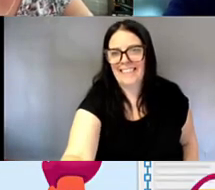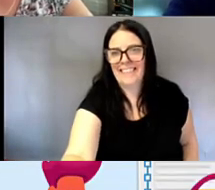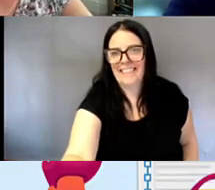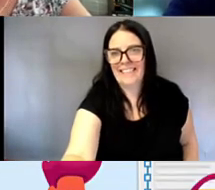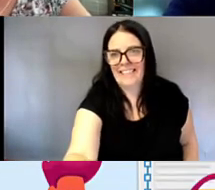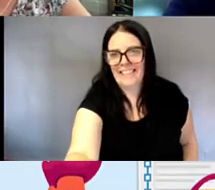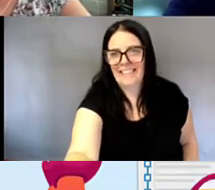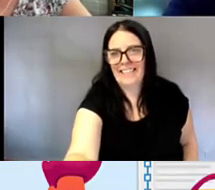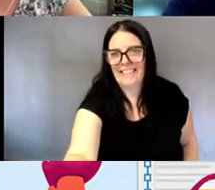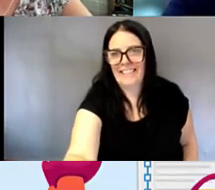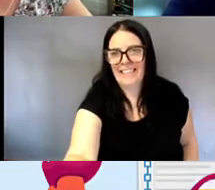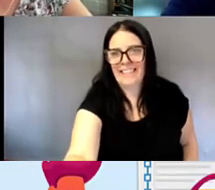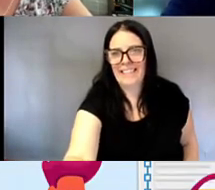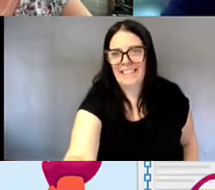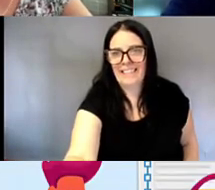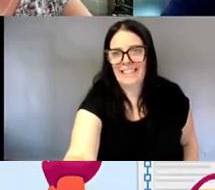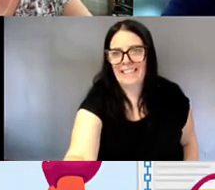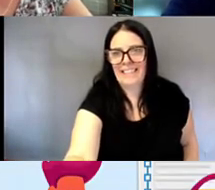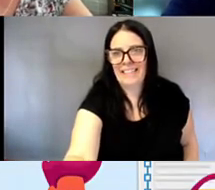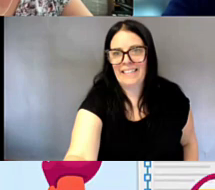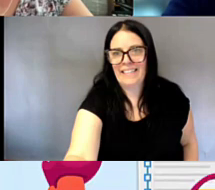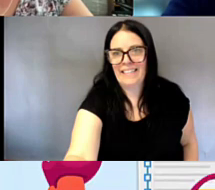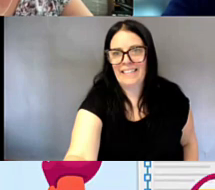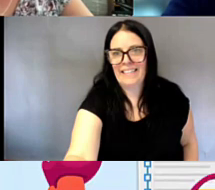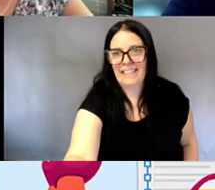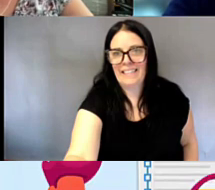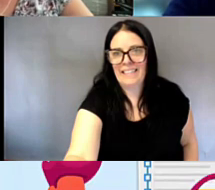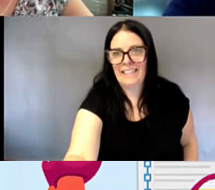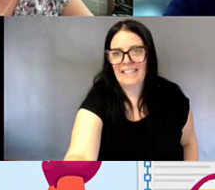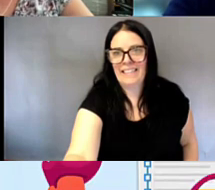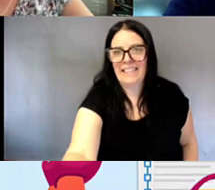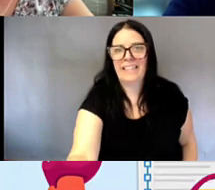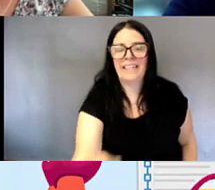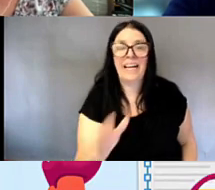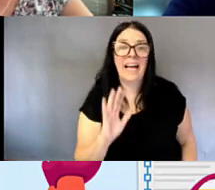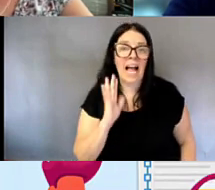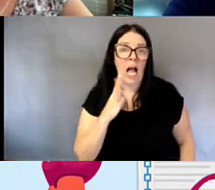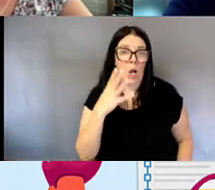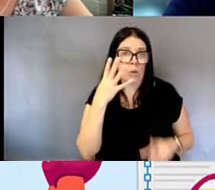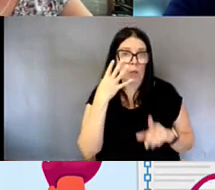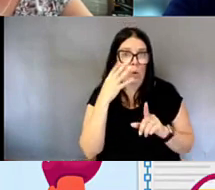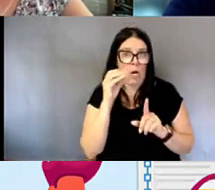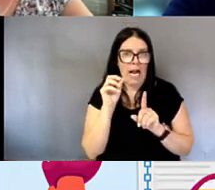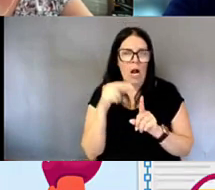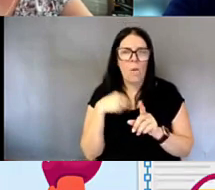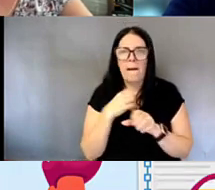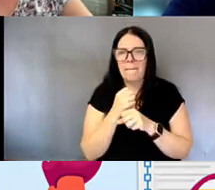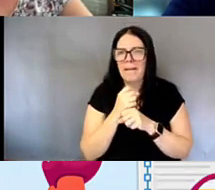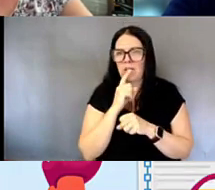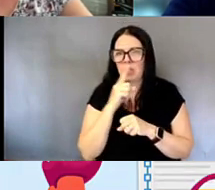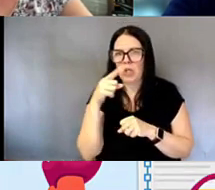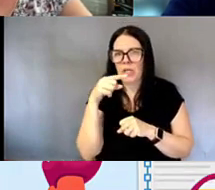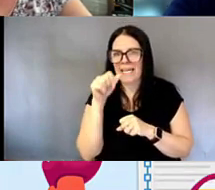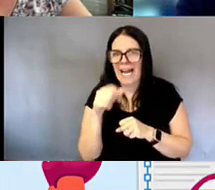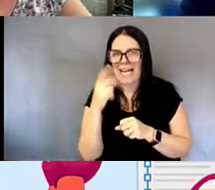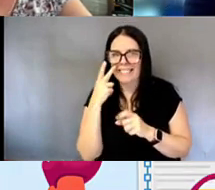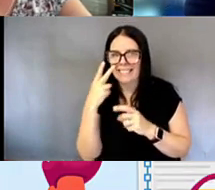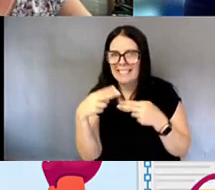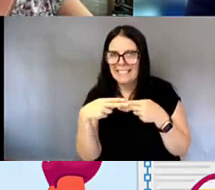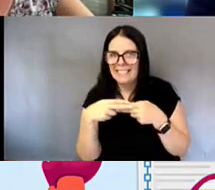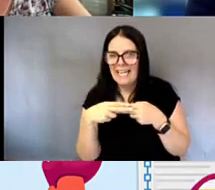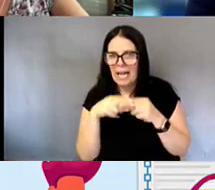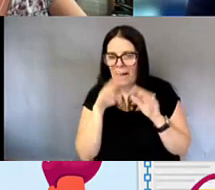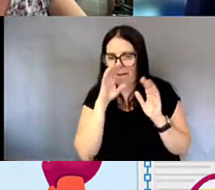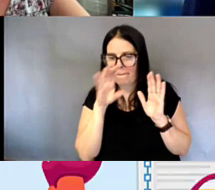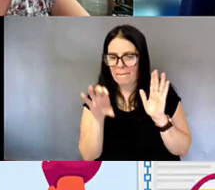Perfect. So our recording is on. Let me make sure that we can see our slides. I'm going to put the